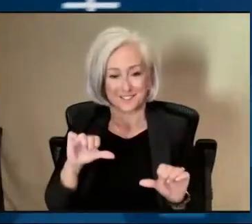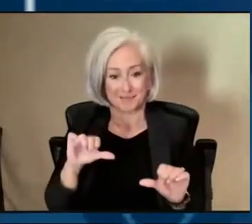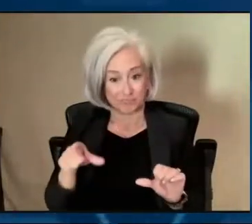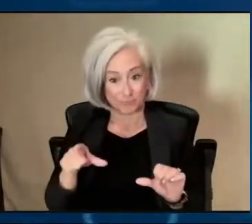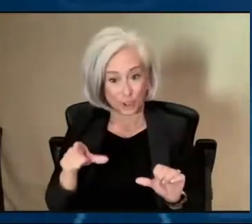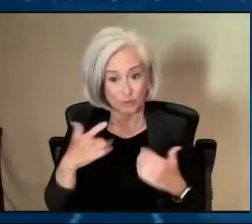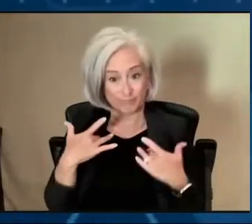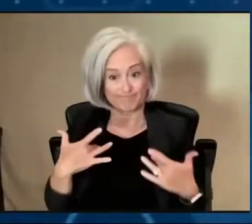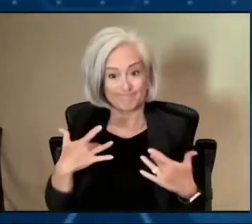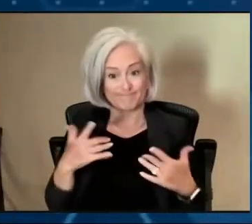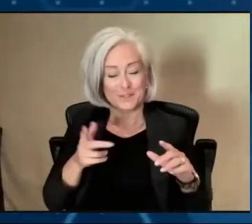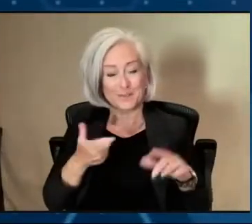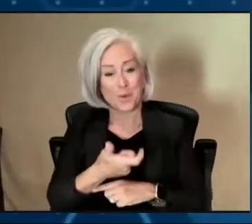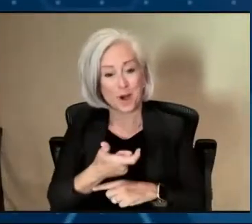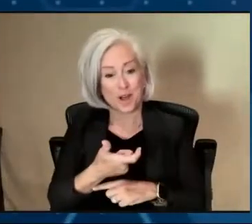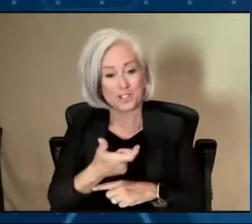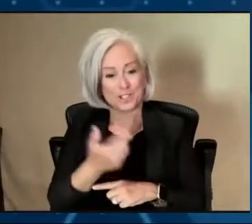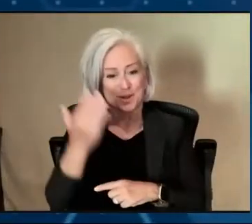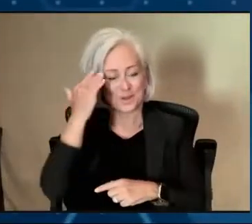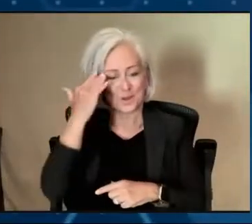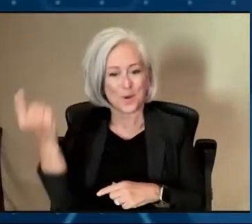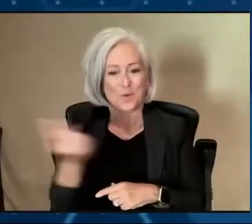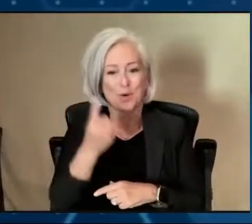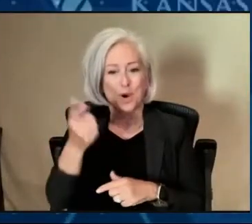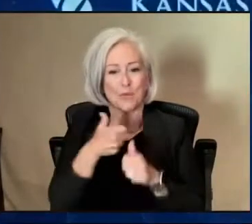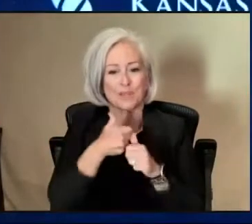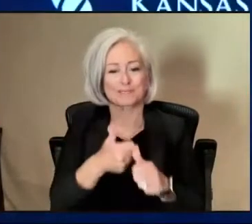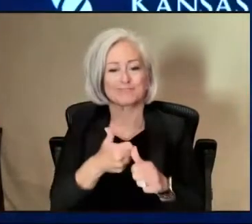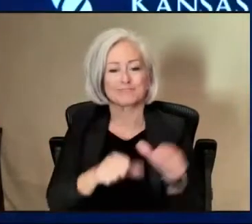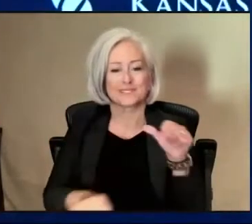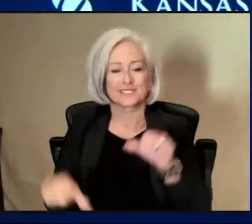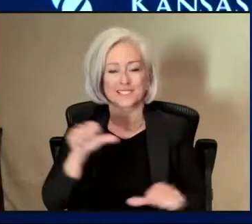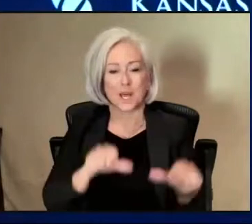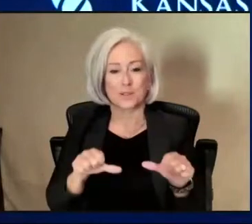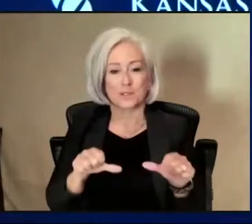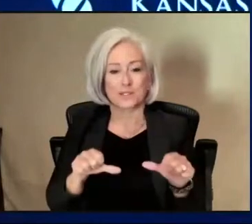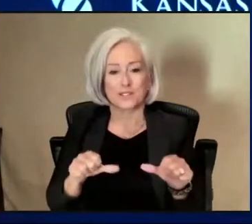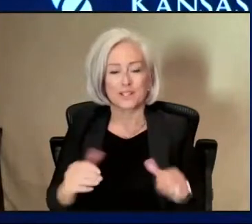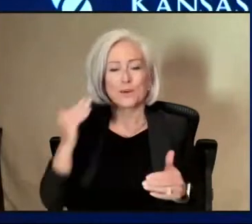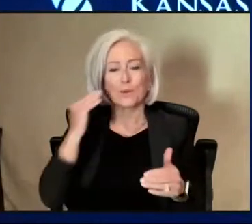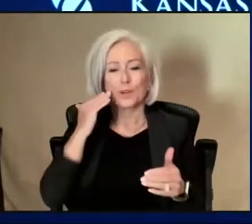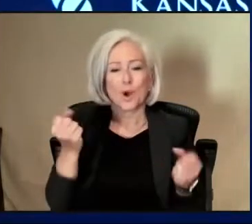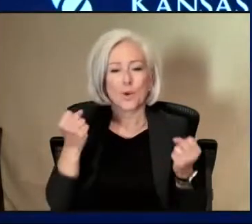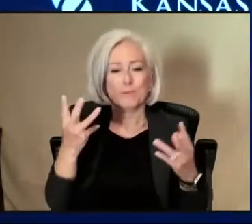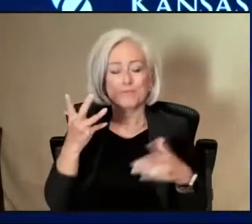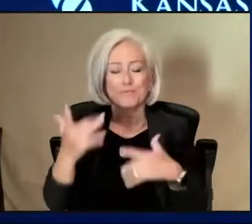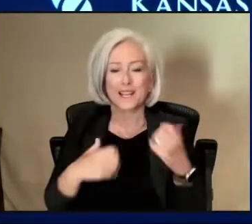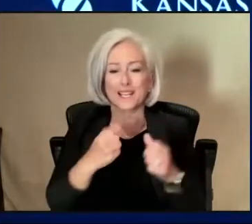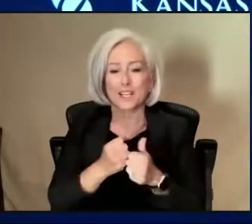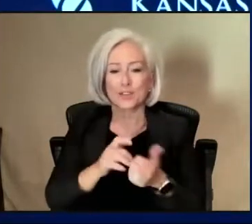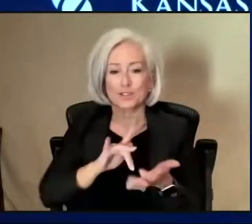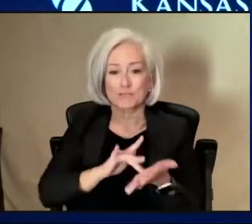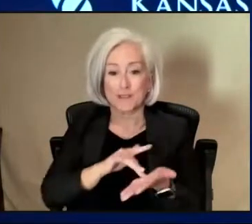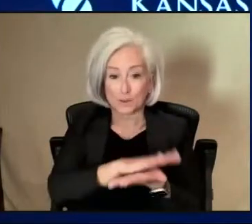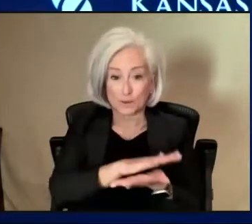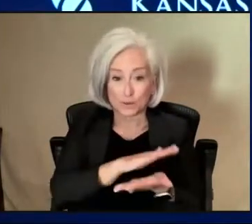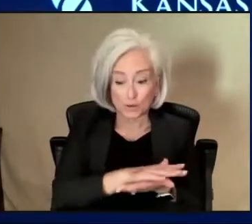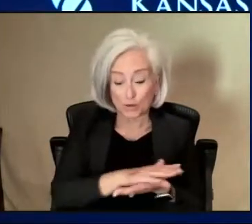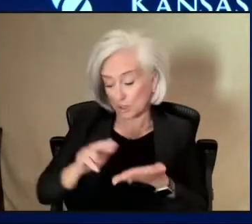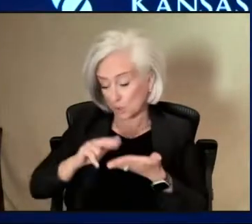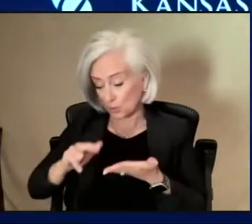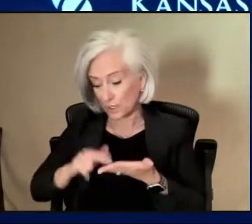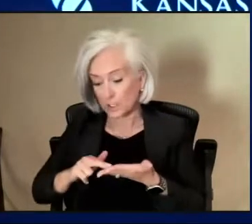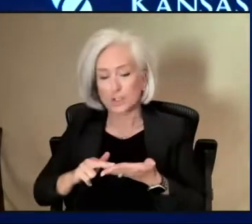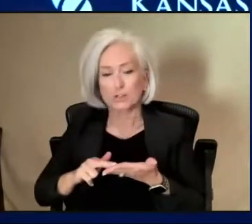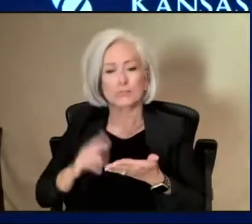the science. We also recognize that years of medical school and research make it easier for us to do that. We want to make it easier for